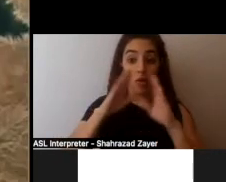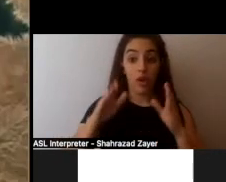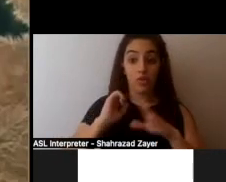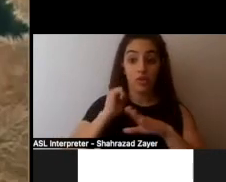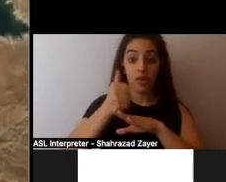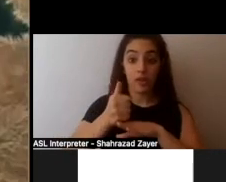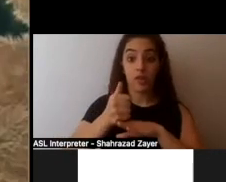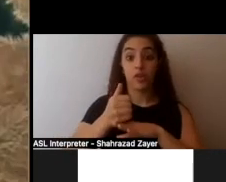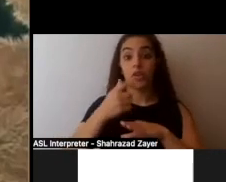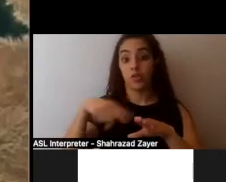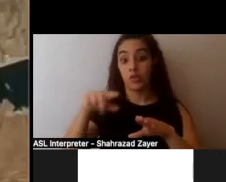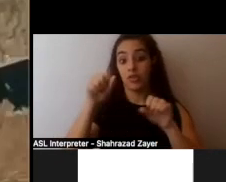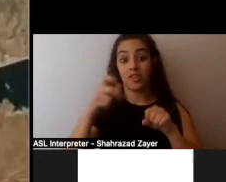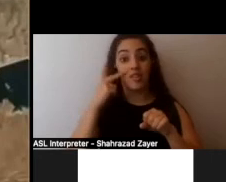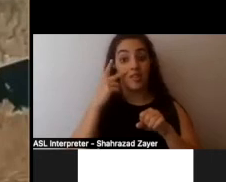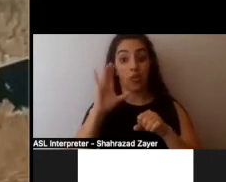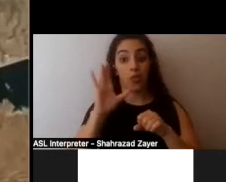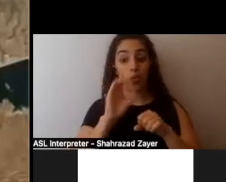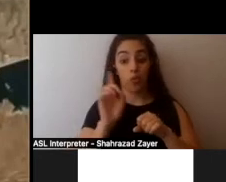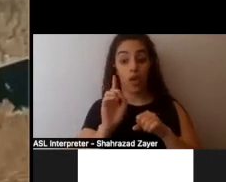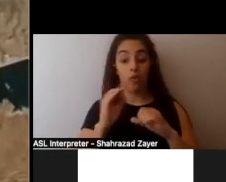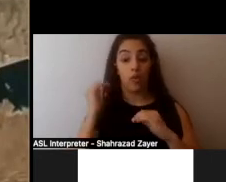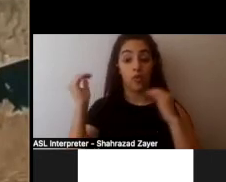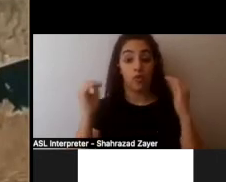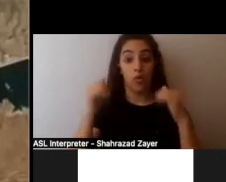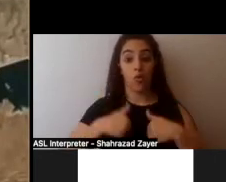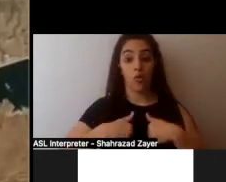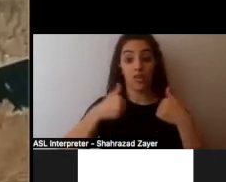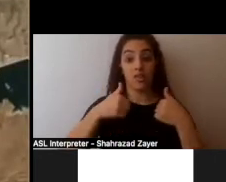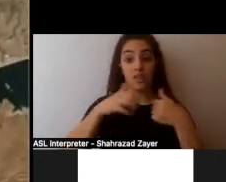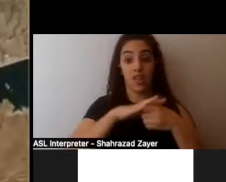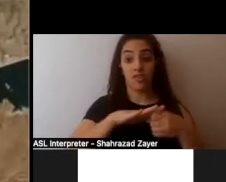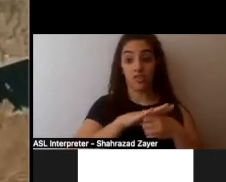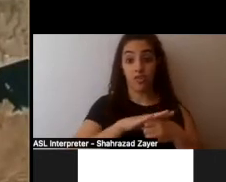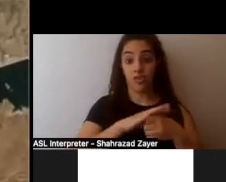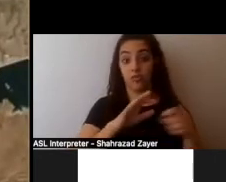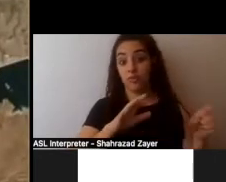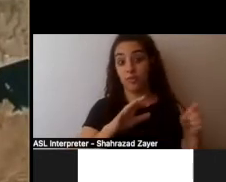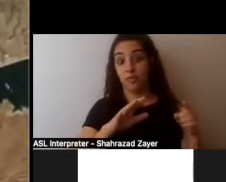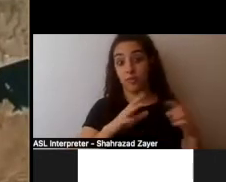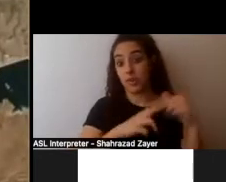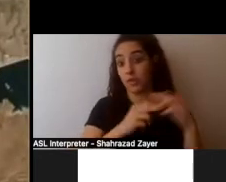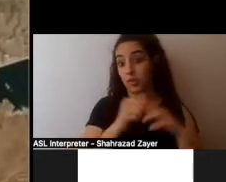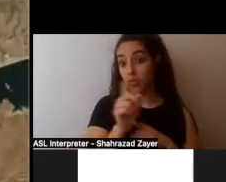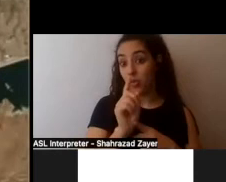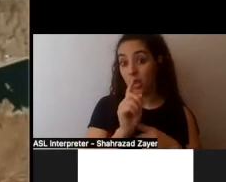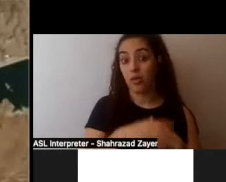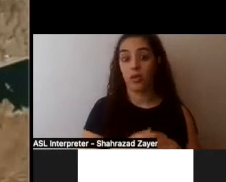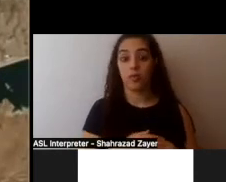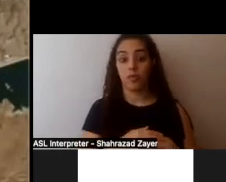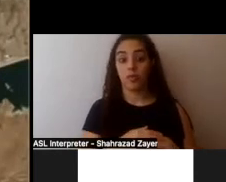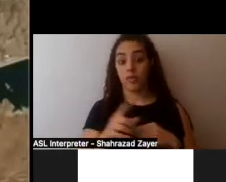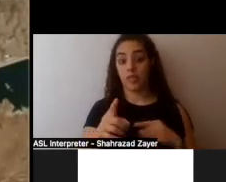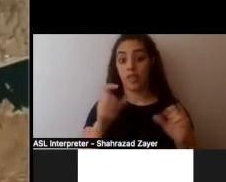adult residential facilities. Affordable housing throughout the county are in purple. These are from a